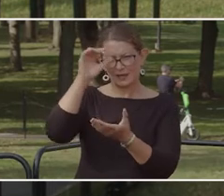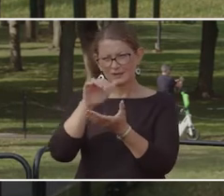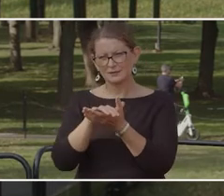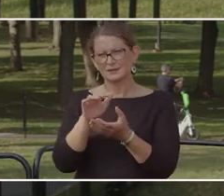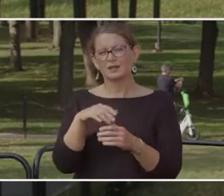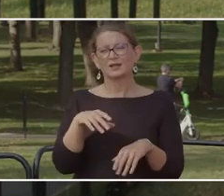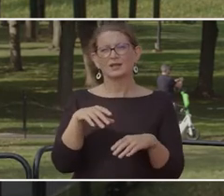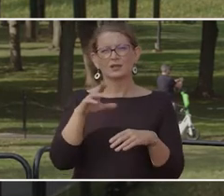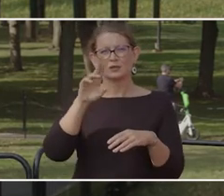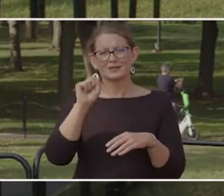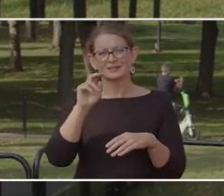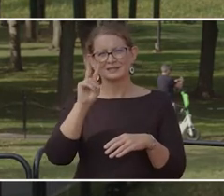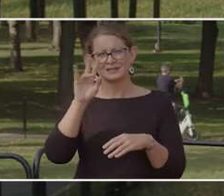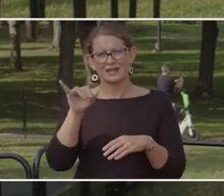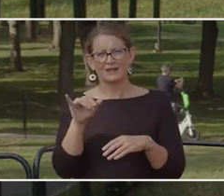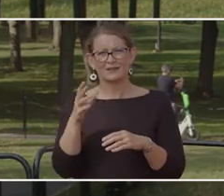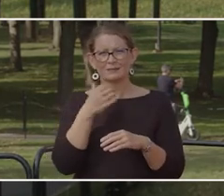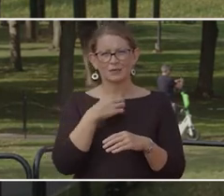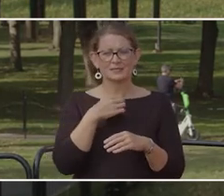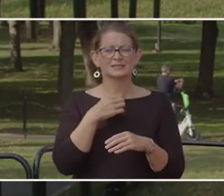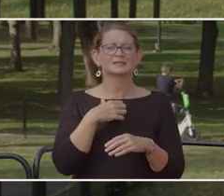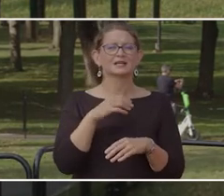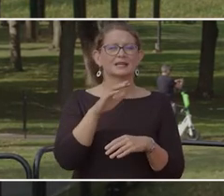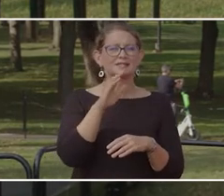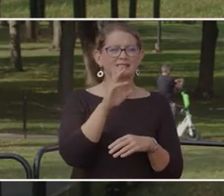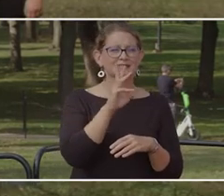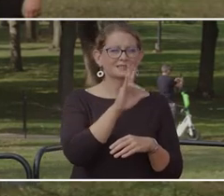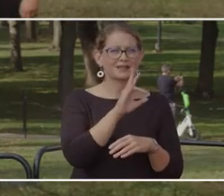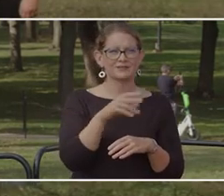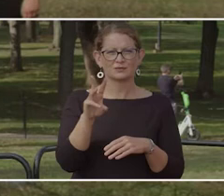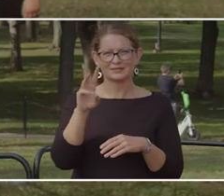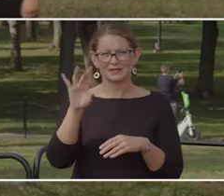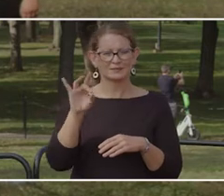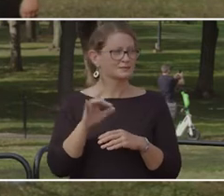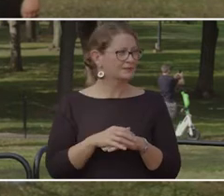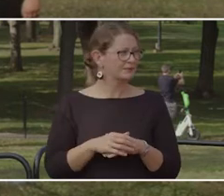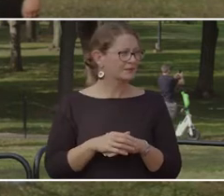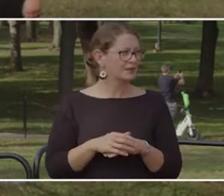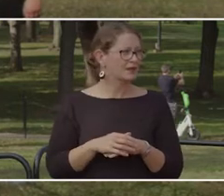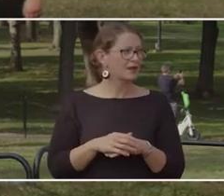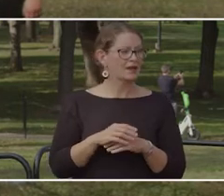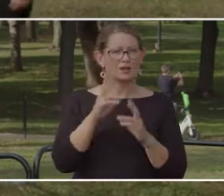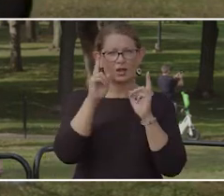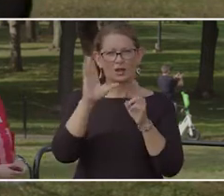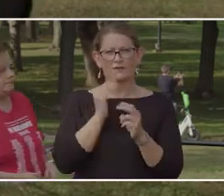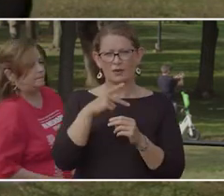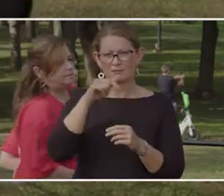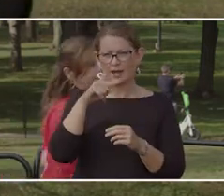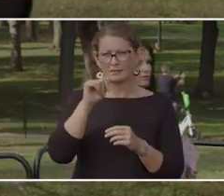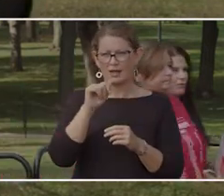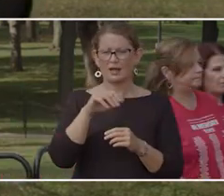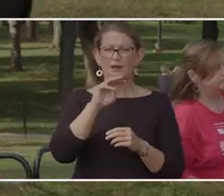Navy, Corpsman for the Marines, Vietnam, 67 to 68. In honor of our papa, Mark